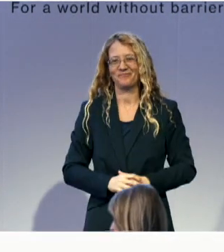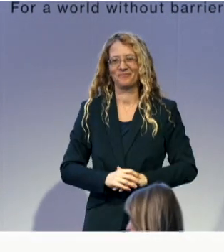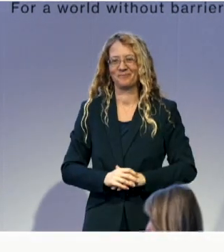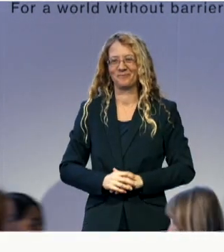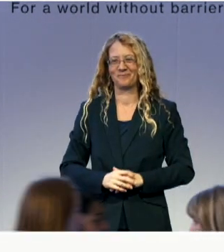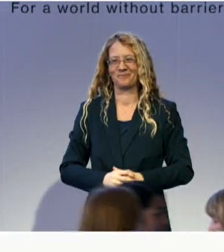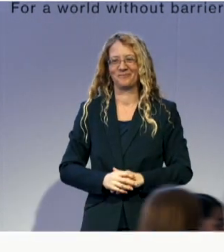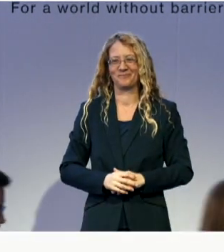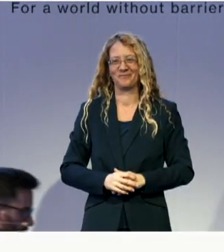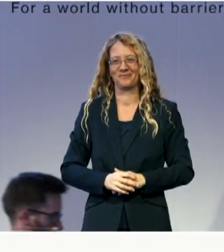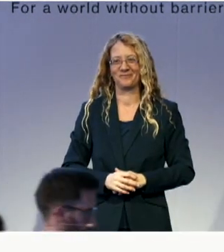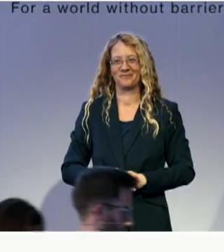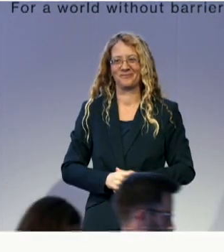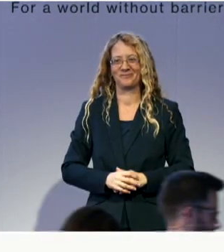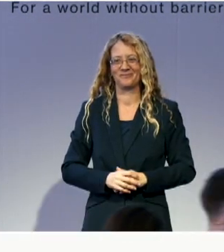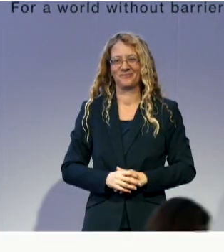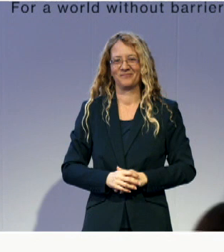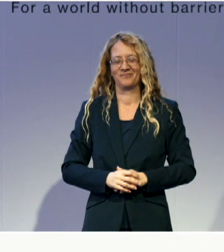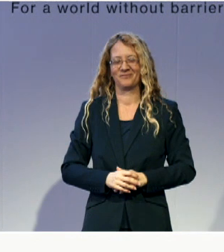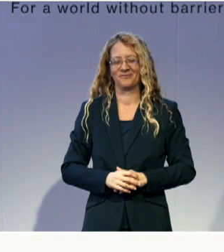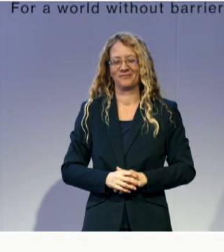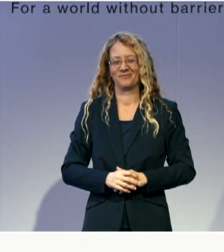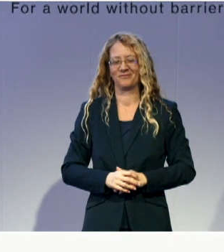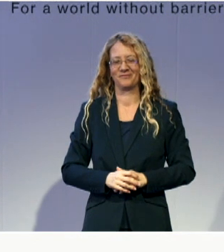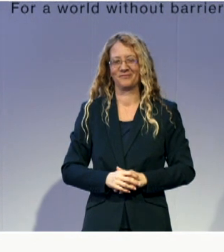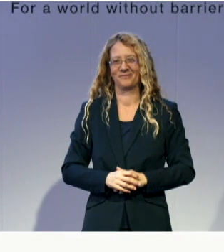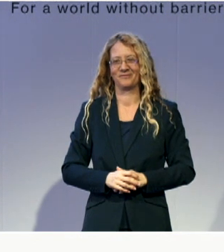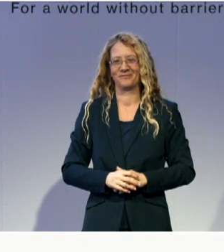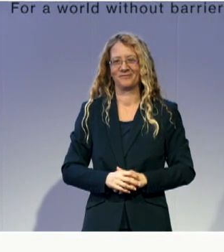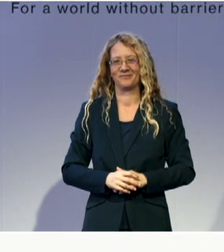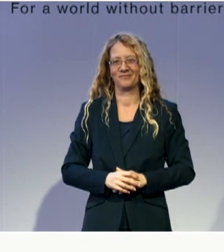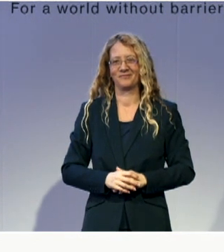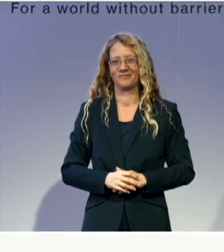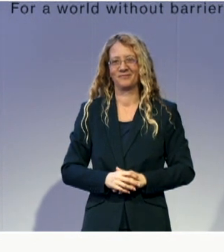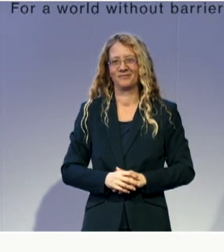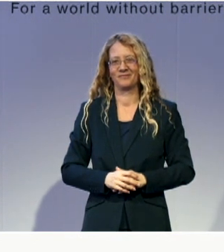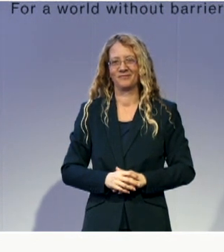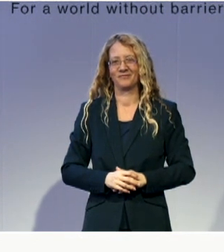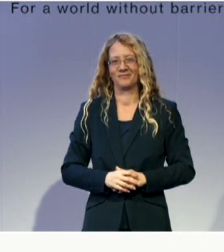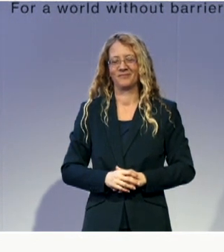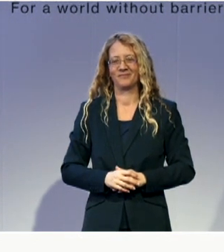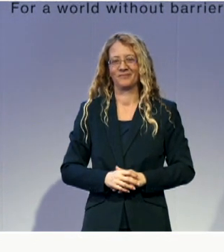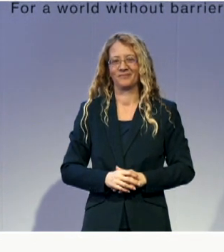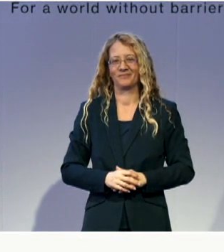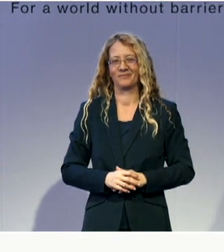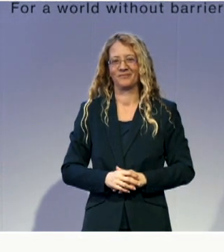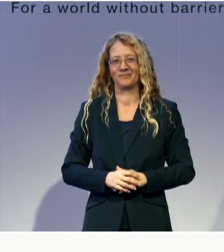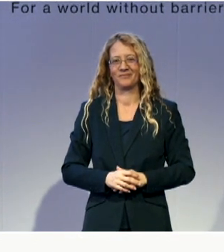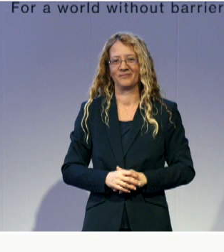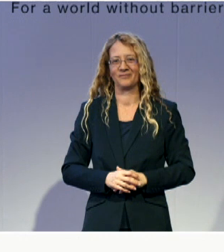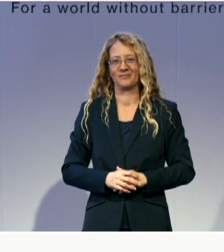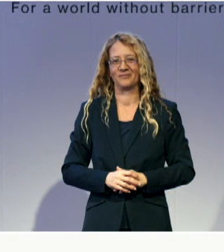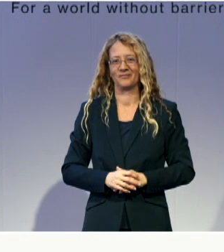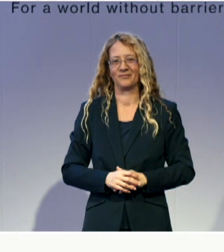Okay, and that concludes the first round of awardees. Thank you all for clapping and giving the energy, but like